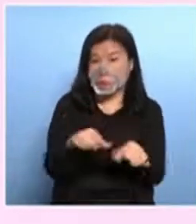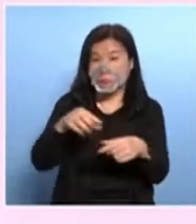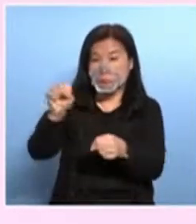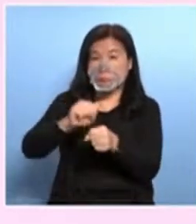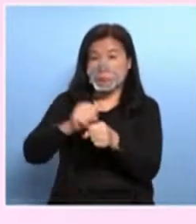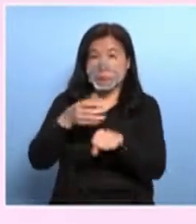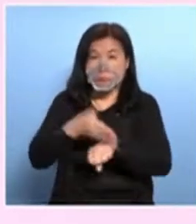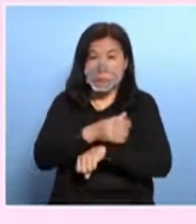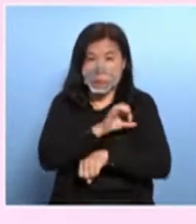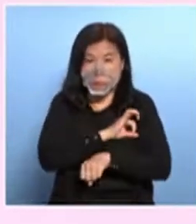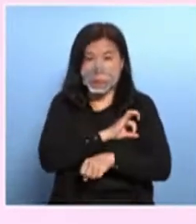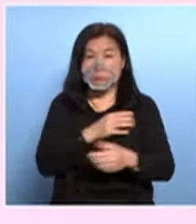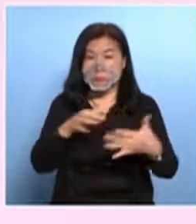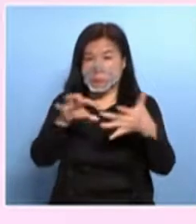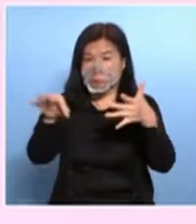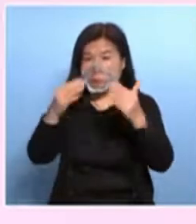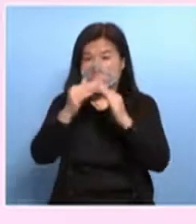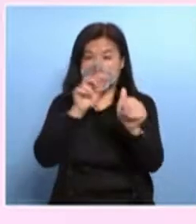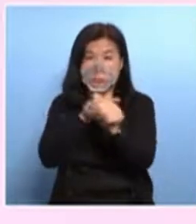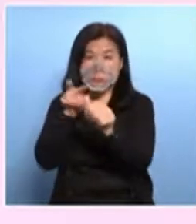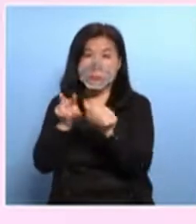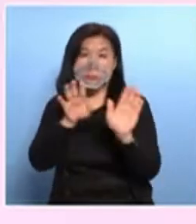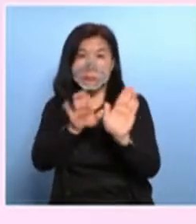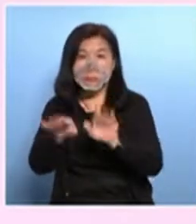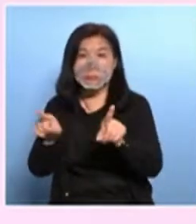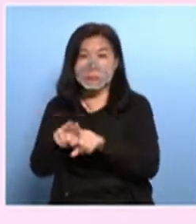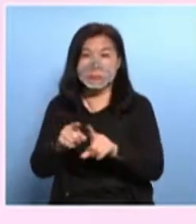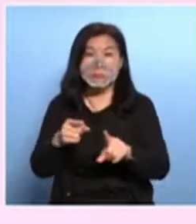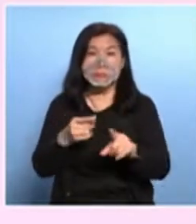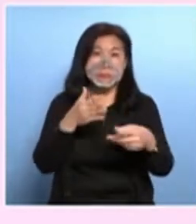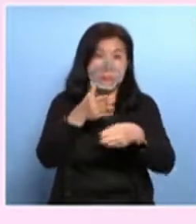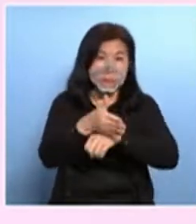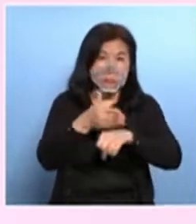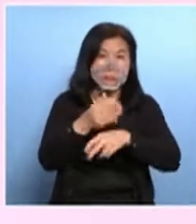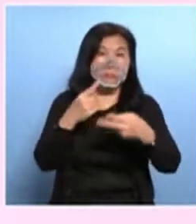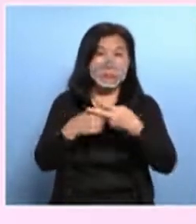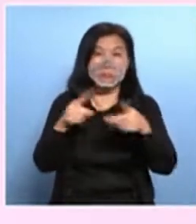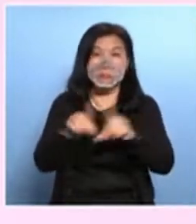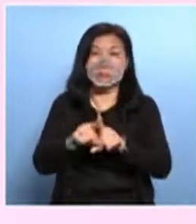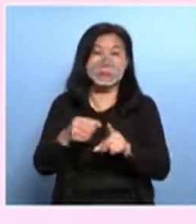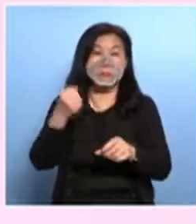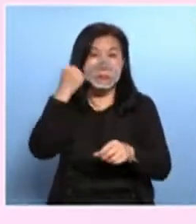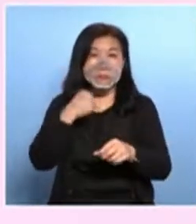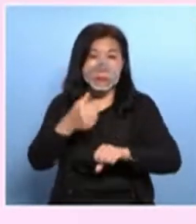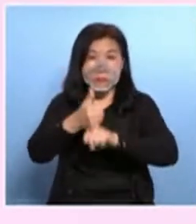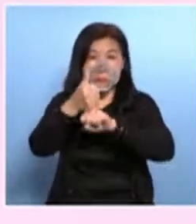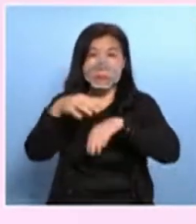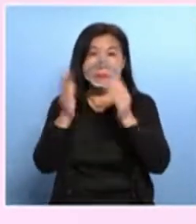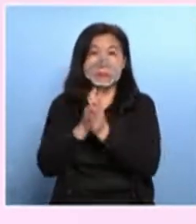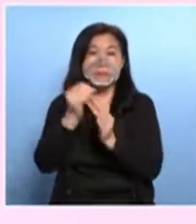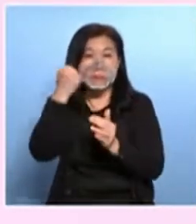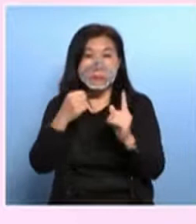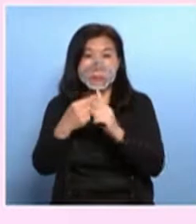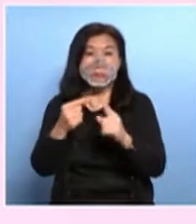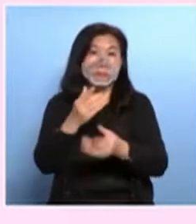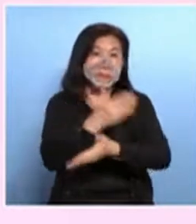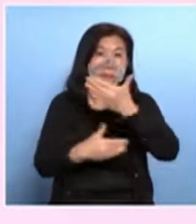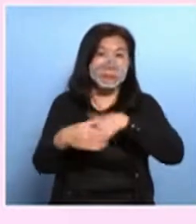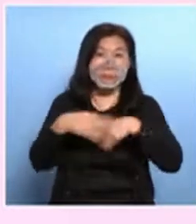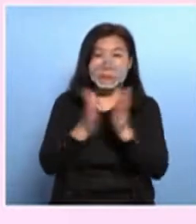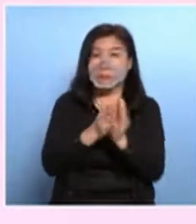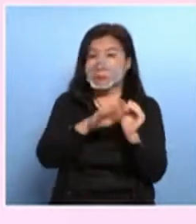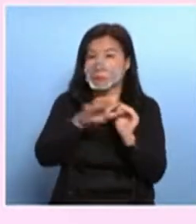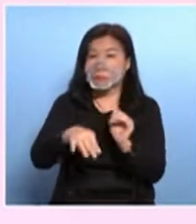and inclusion. We will continue to strengthen community and residential care services as well as social work services to support the elderly, persons